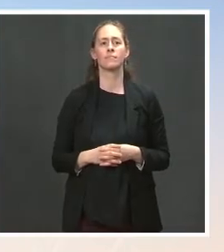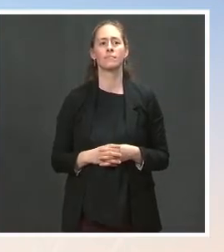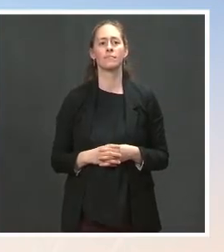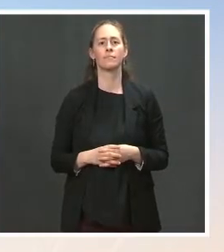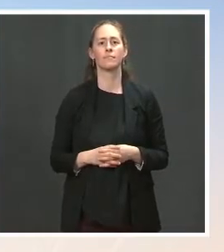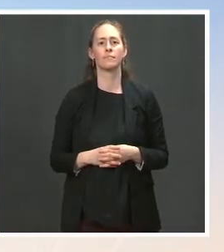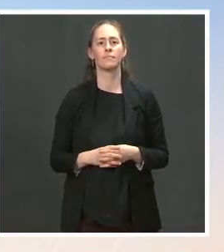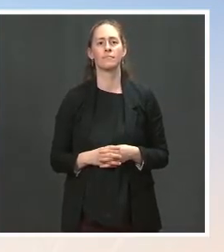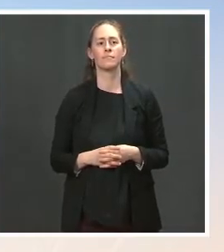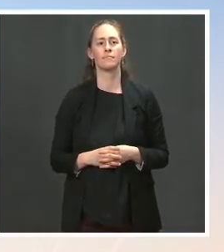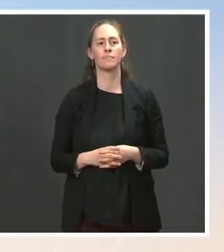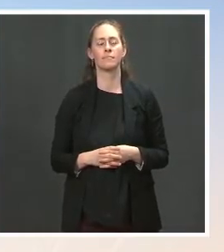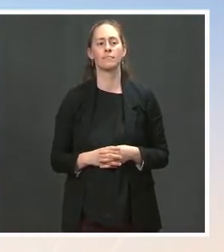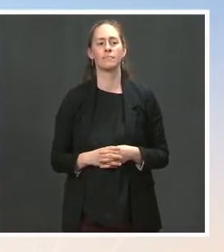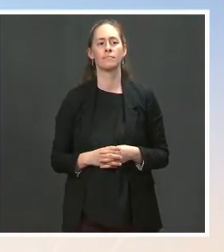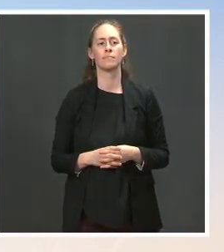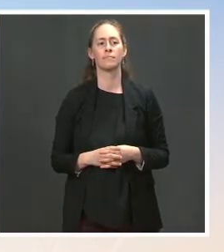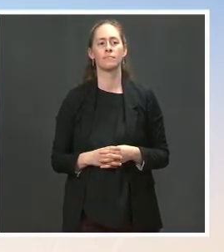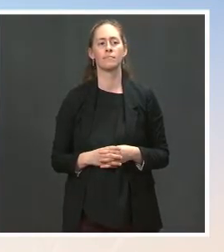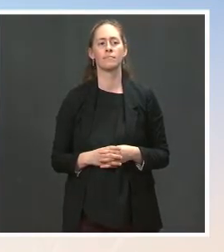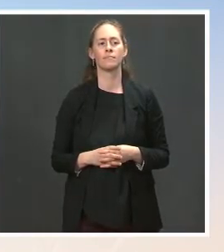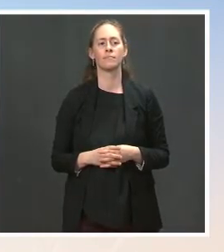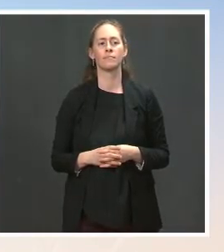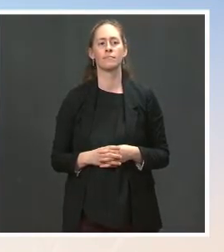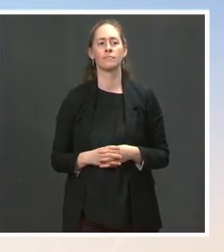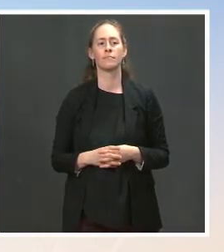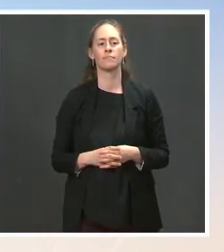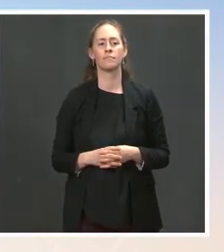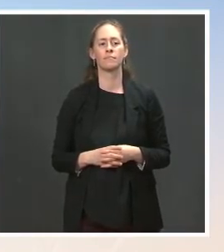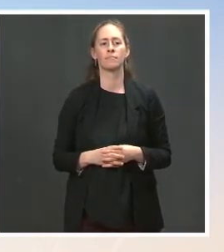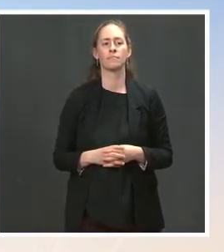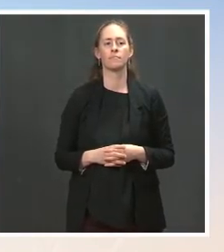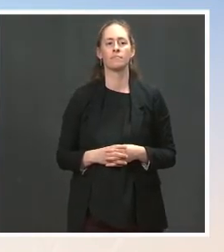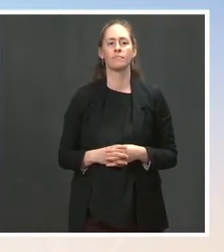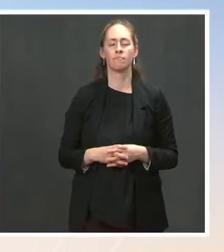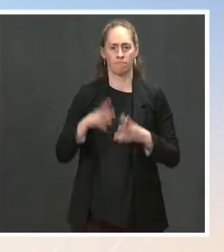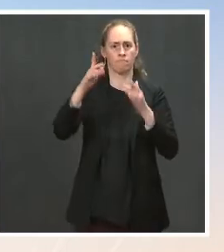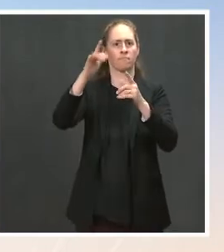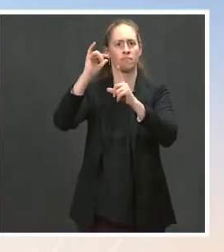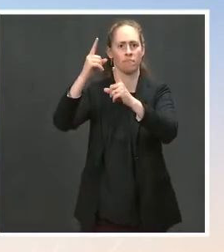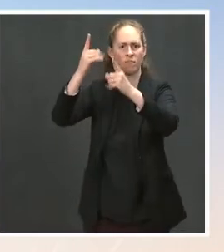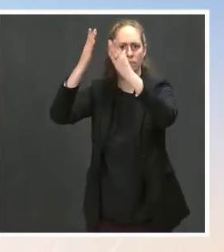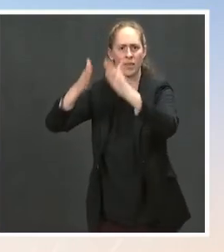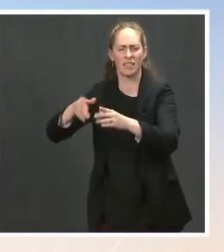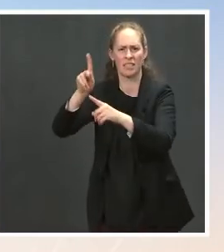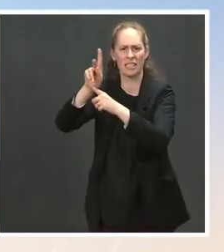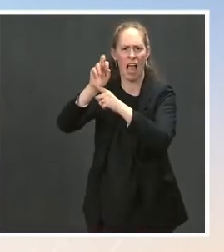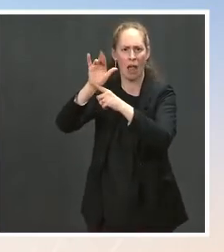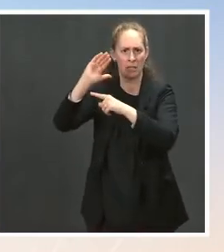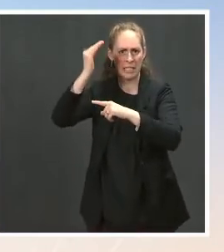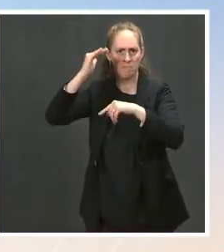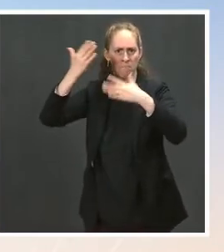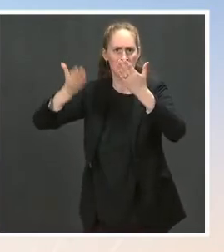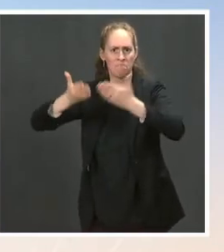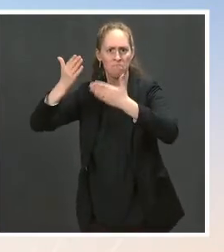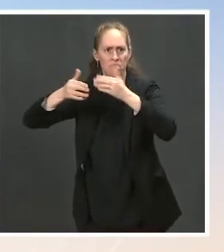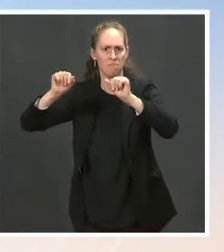John Kerry's potential visit to Shanghai, what's President Biden's expectation of